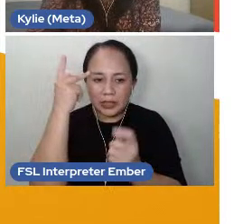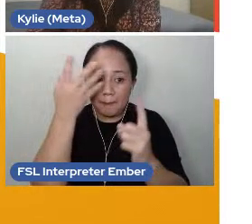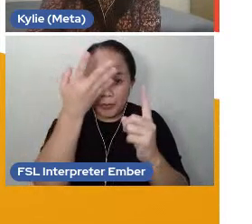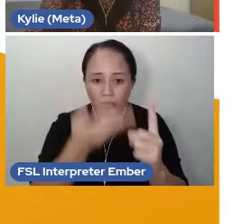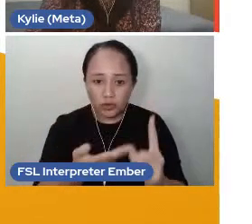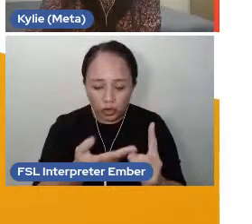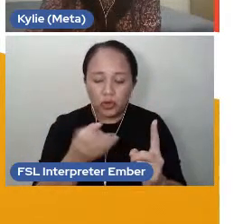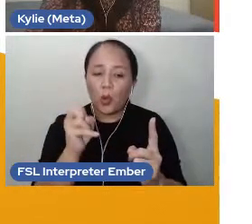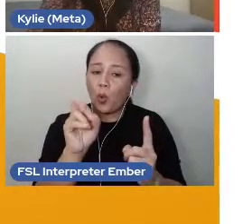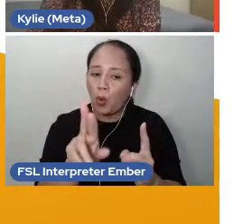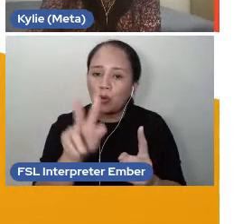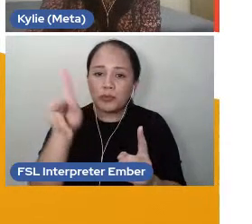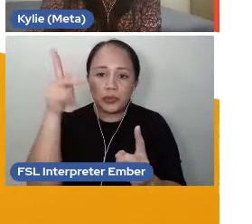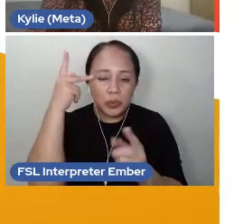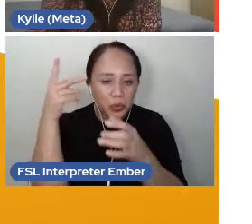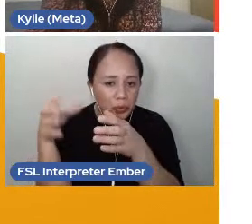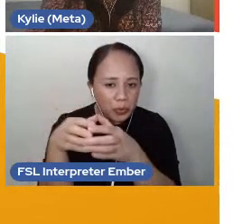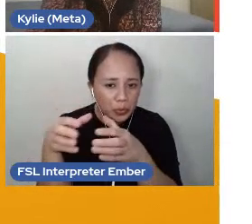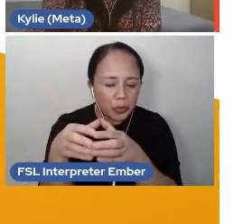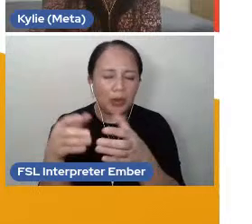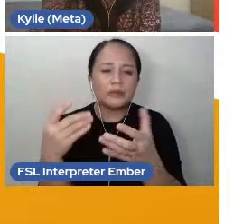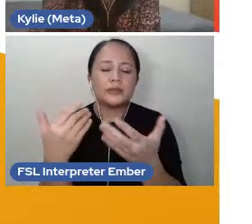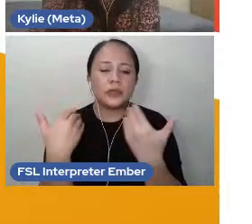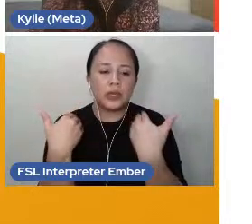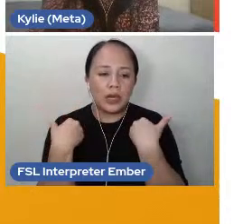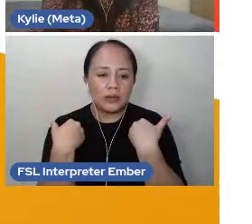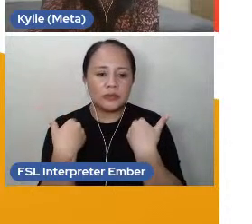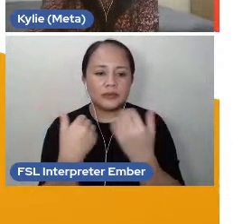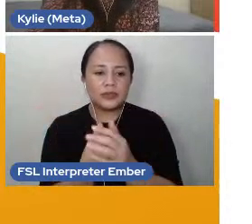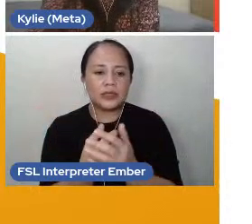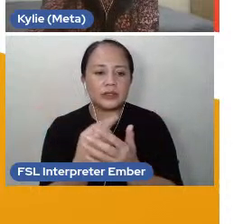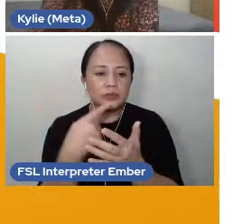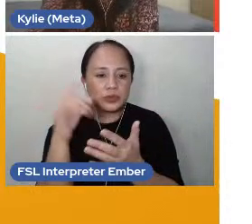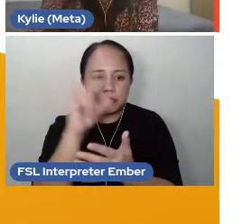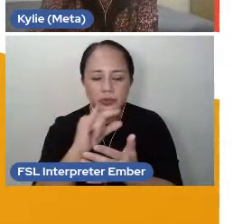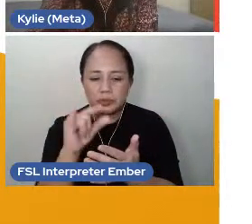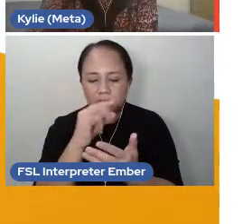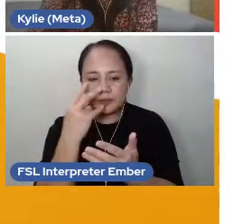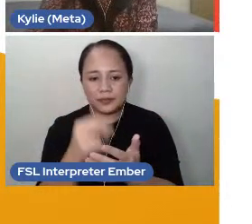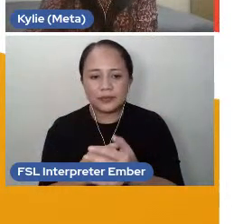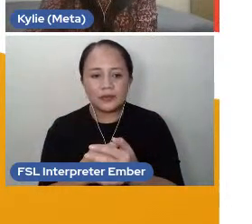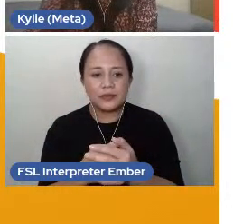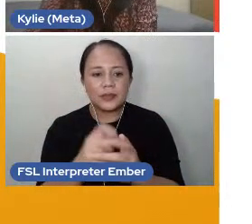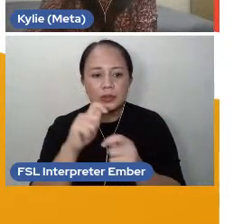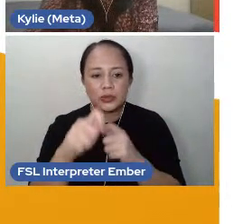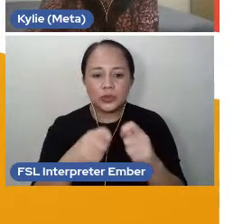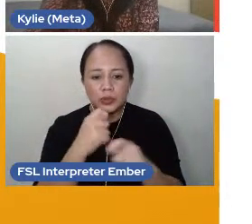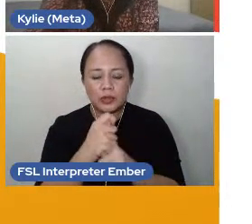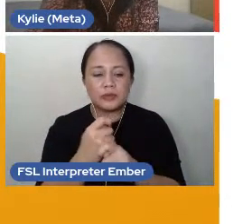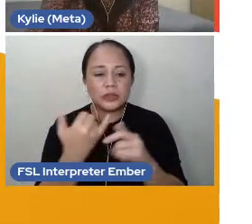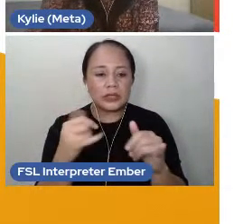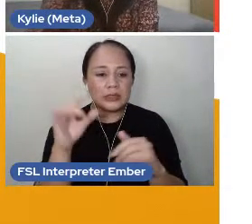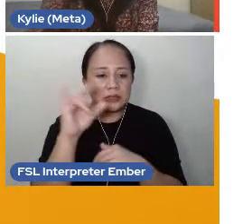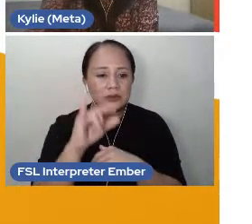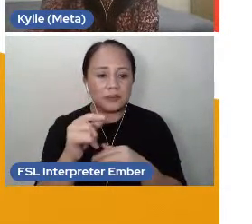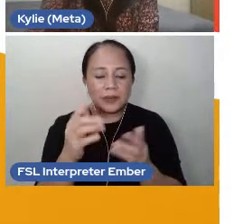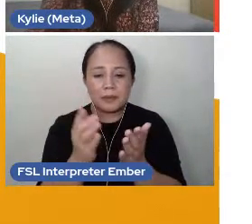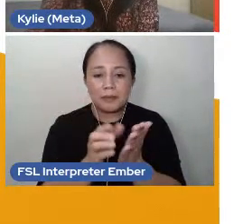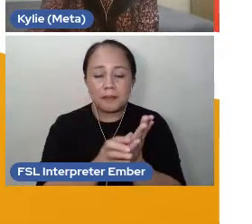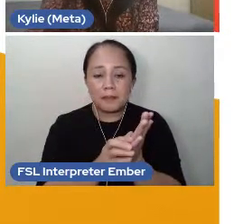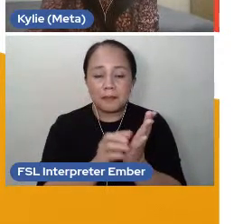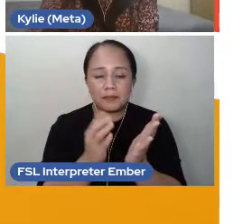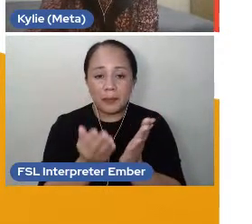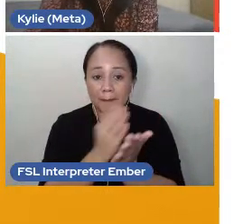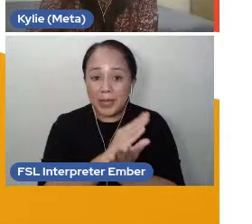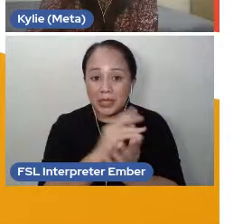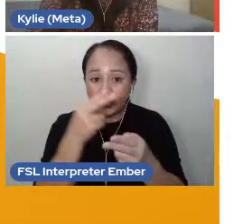or a political party is running or has run. So you can search by that term there. You can also search by page name